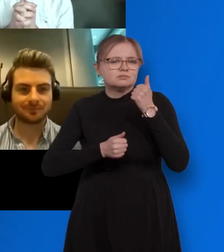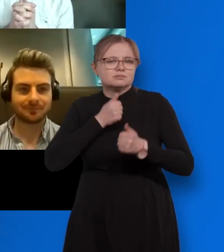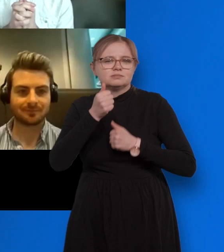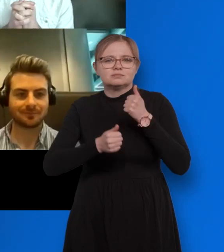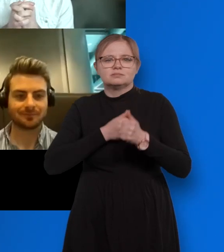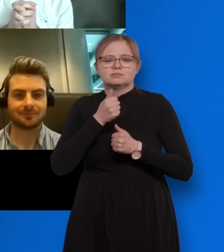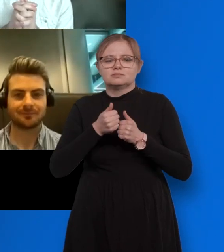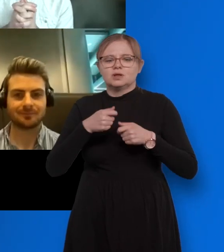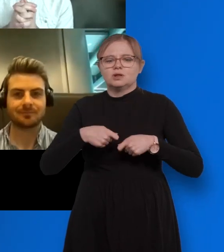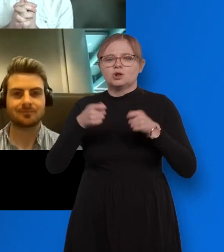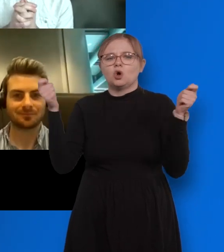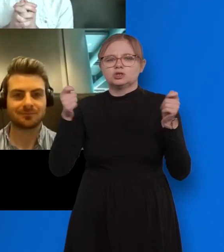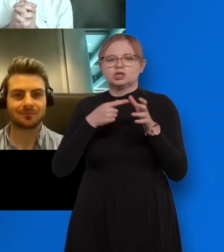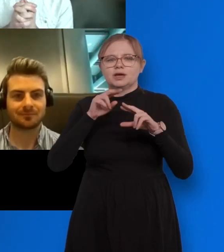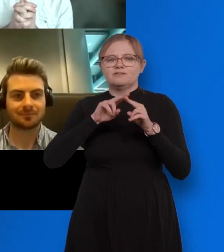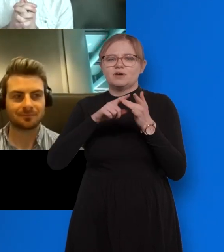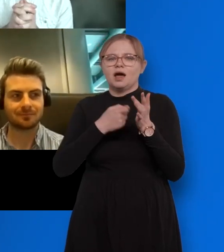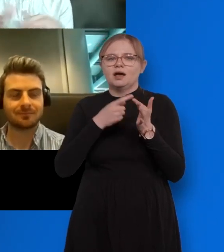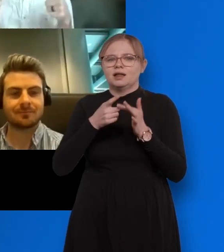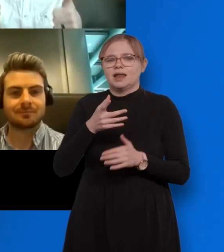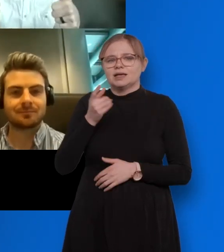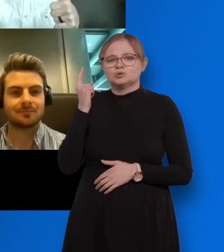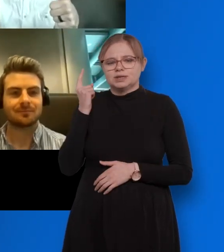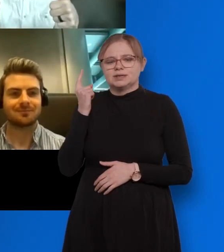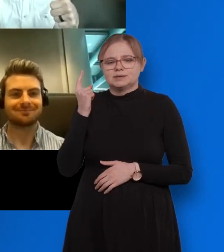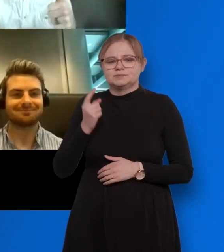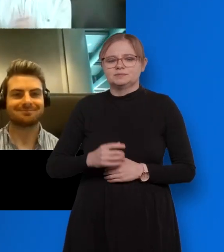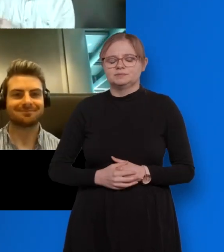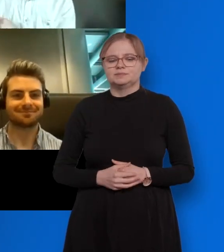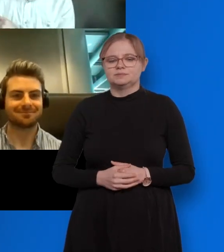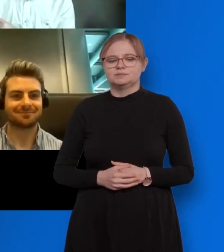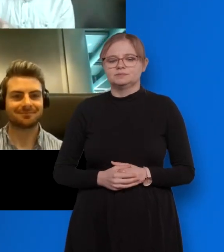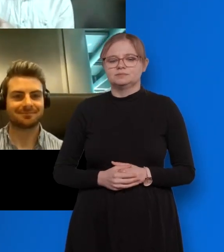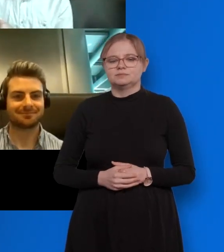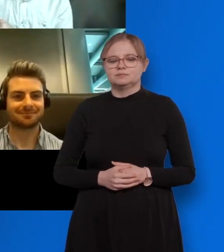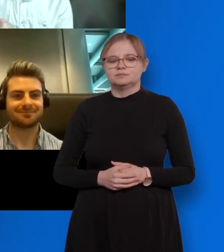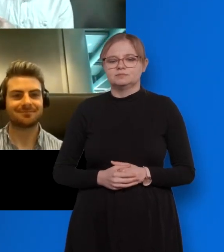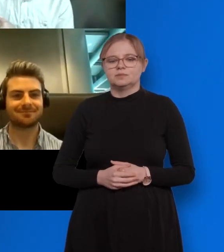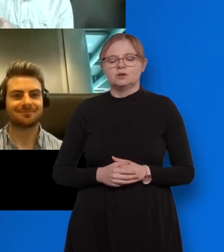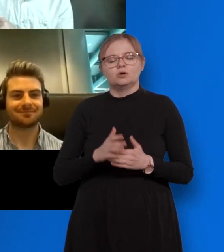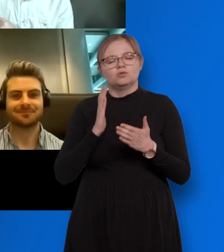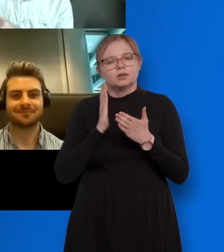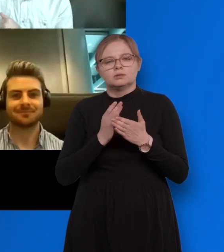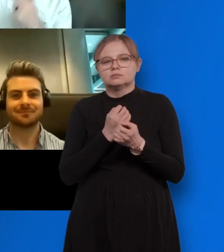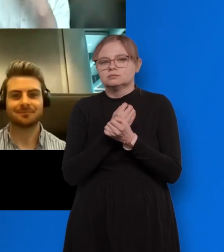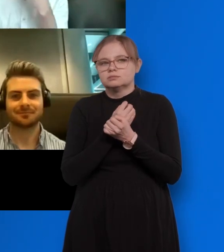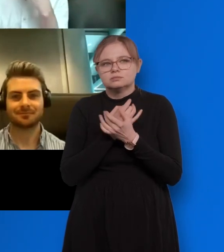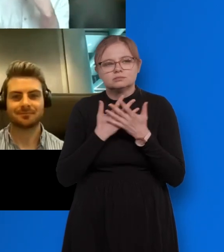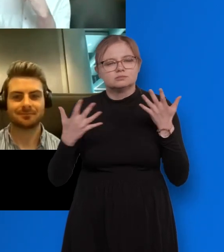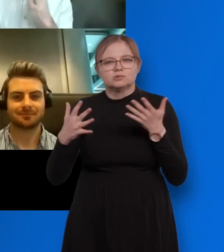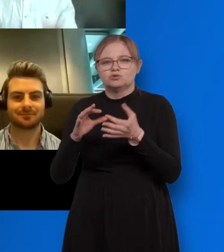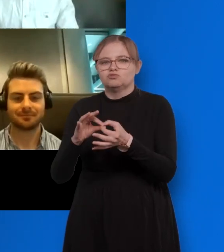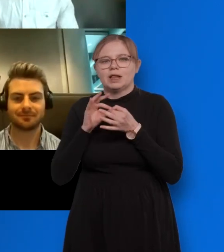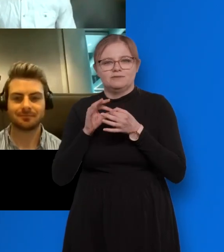and congratulations on launching AFIRE last week. Was it last week? Yes. And yeah, there's so